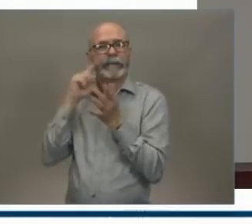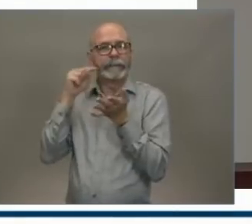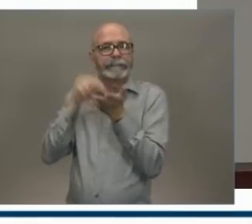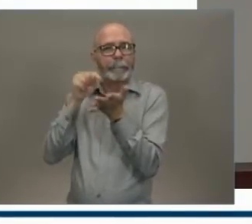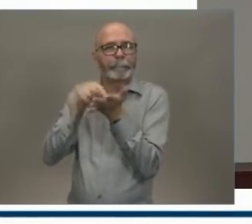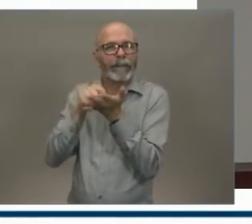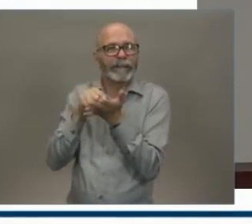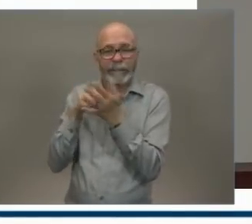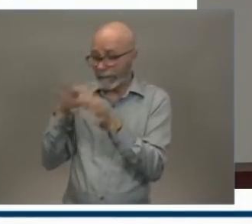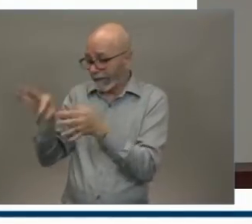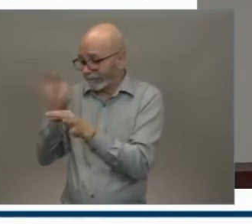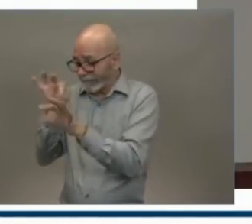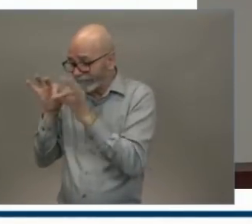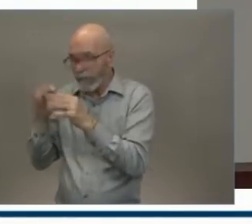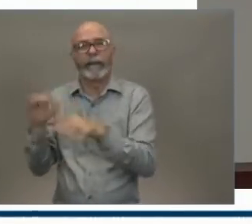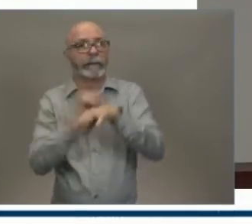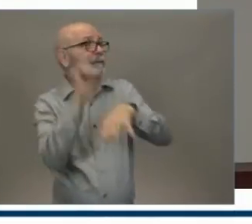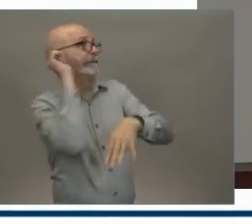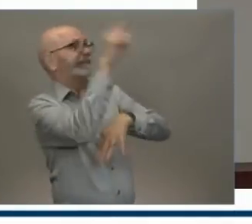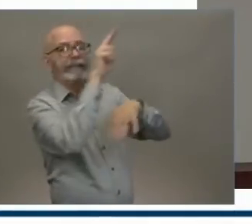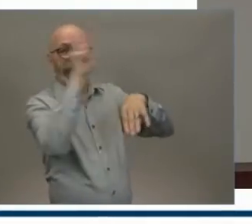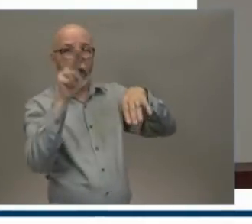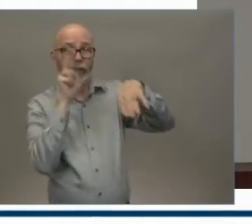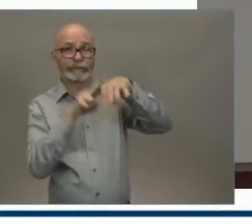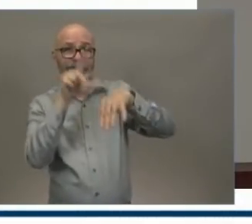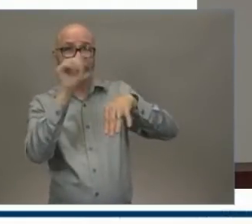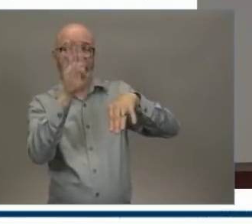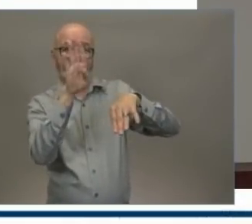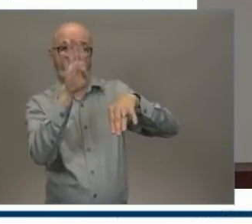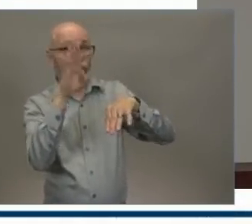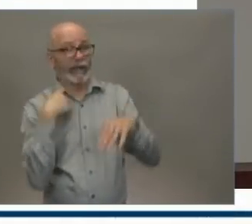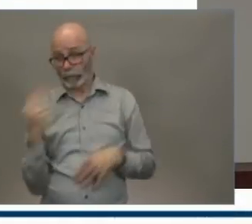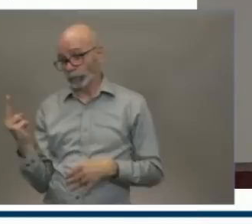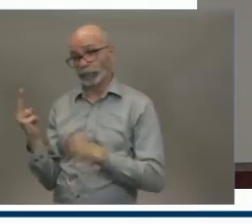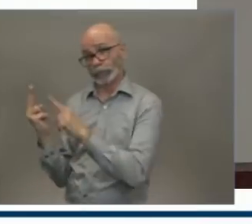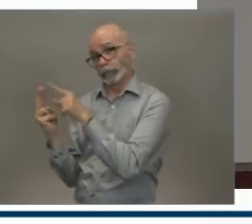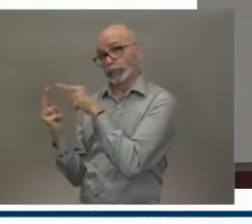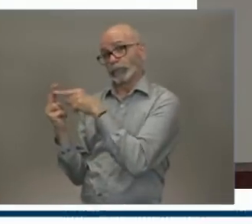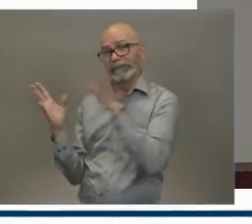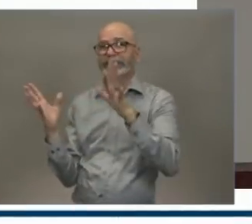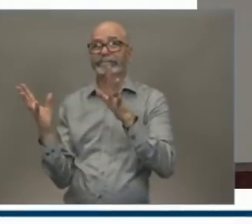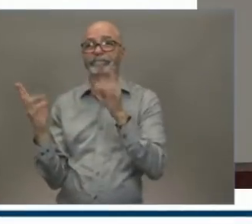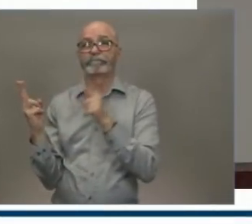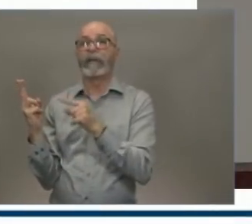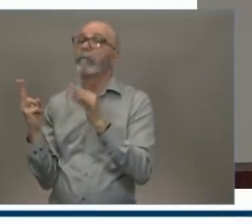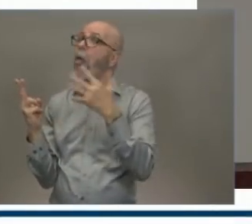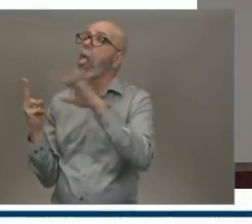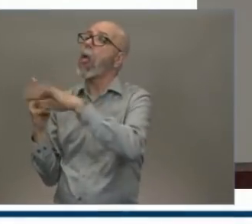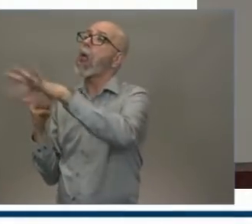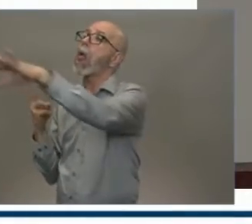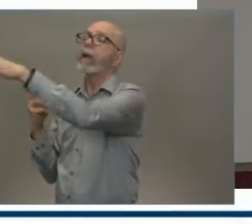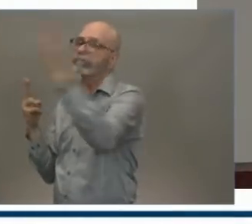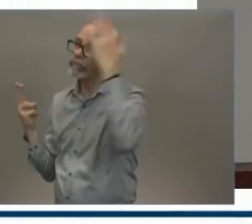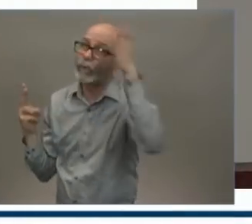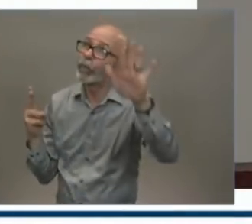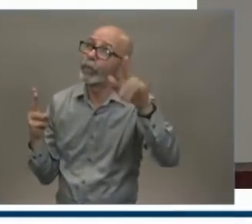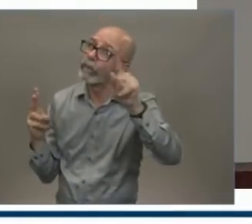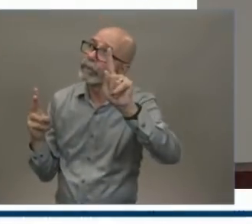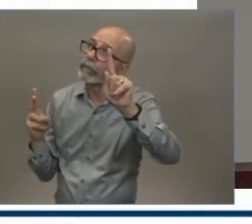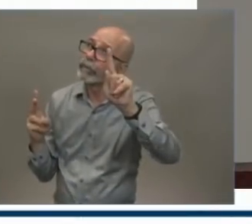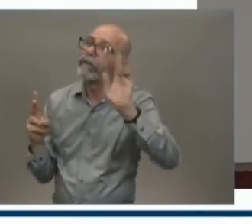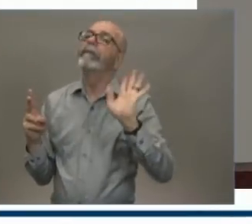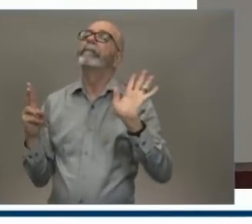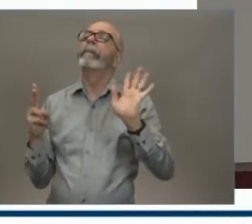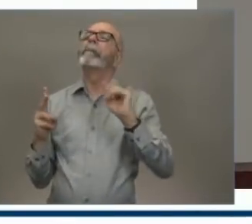These are the initial two cases. I expect we may well see more from travel related. But we've looked closely. We went back and